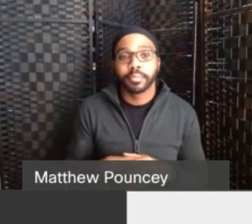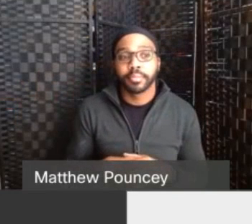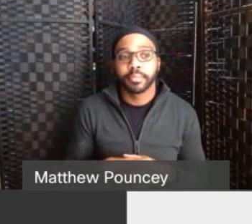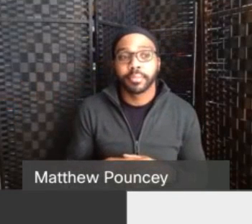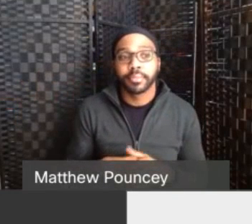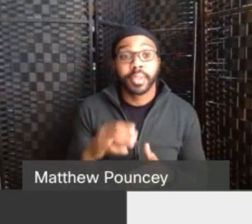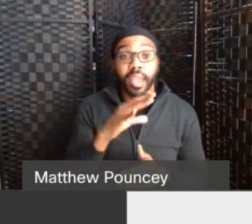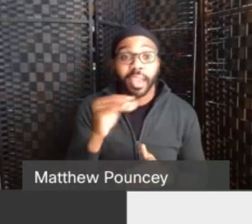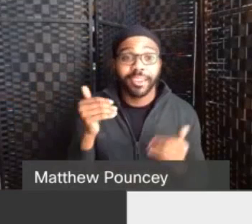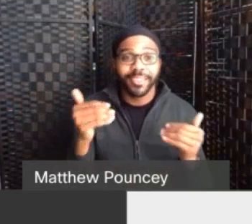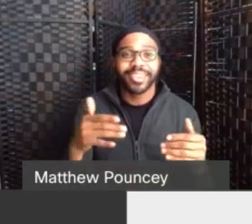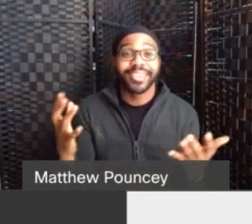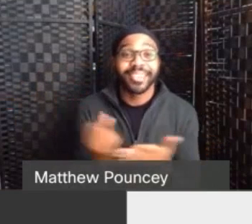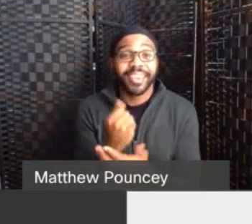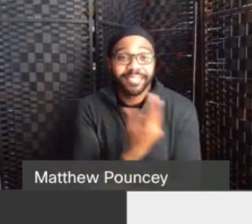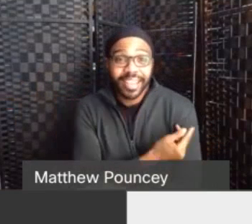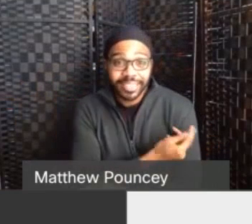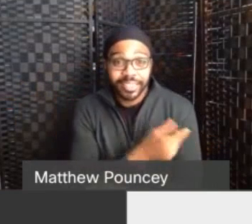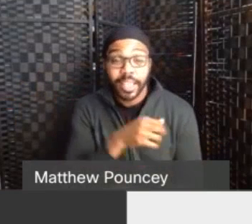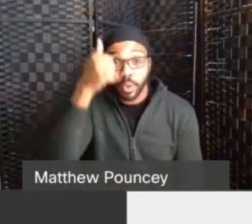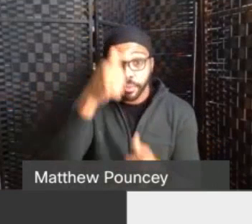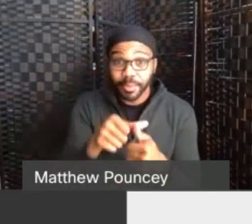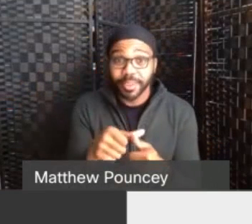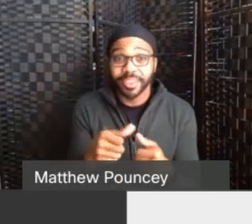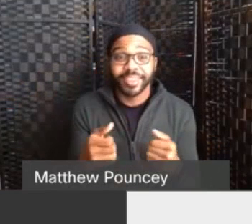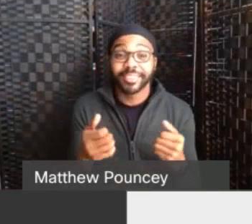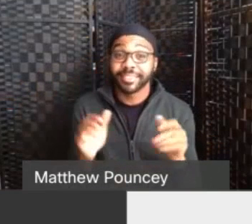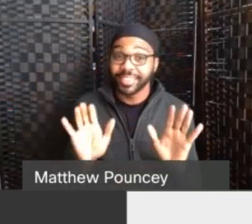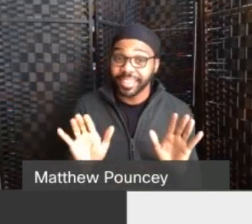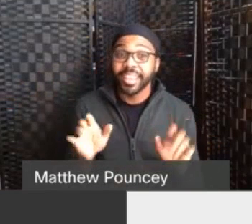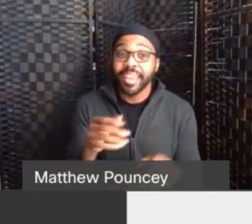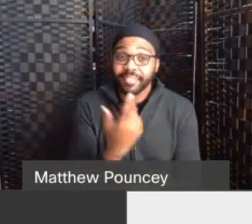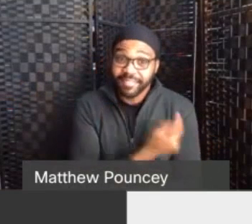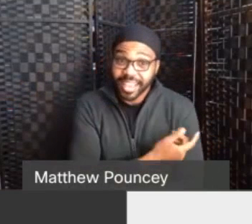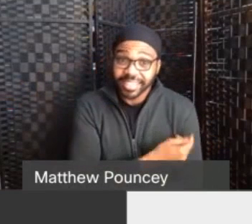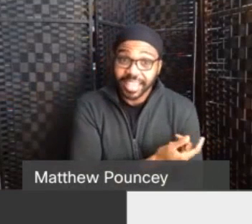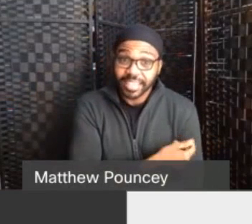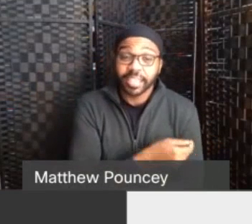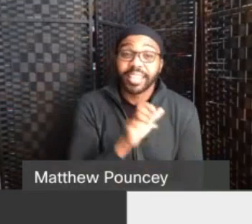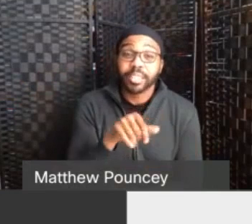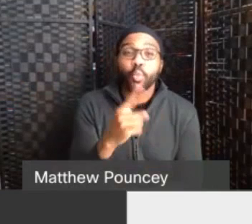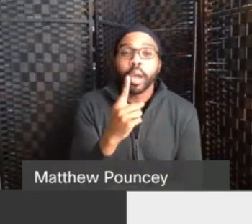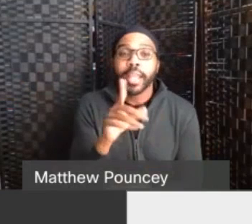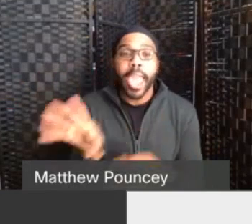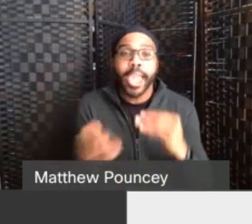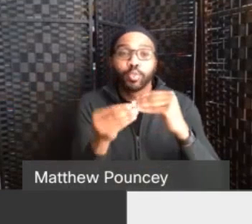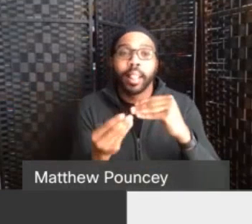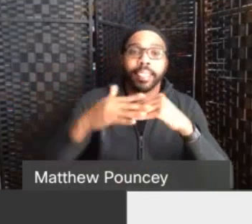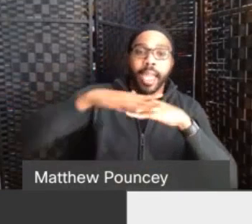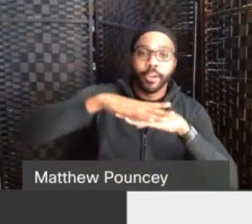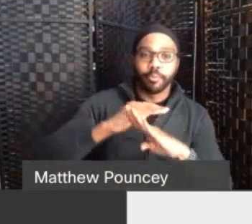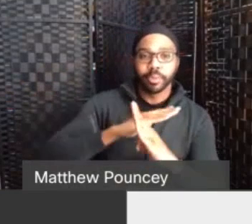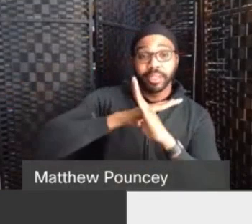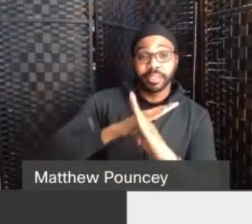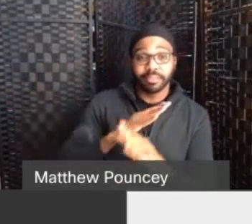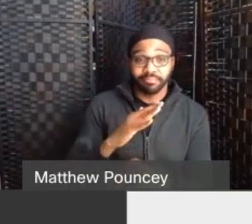get vaccinated. And do remember that at this time, vaccination is just one extra layer of protection that we